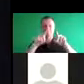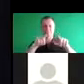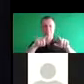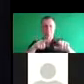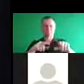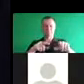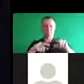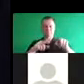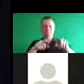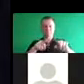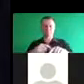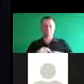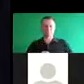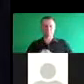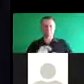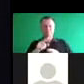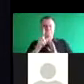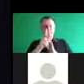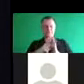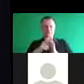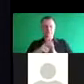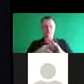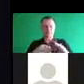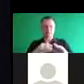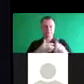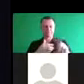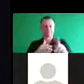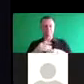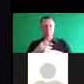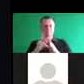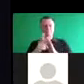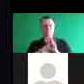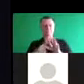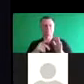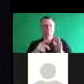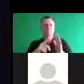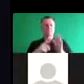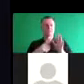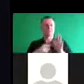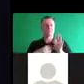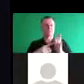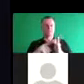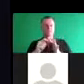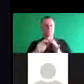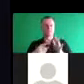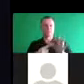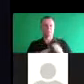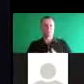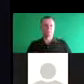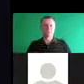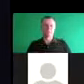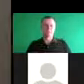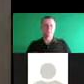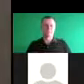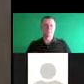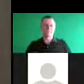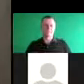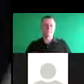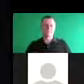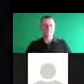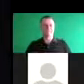is this work here, which is a video work and an installation called Atopias. And this work really, for